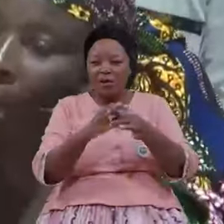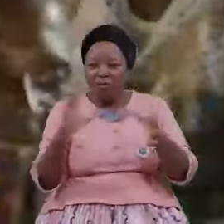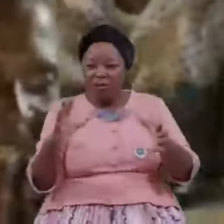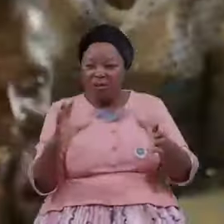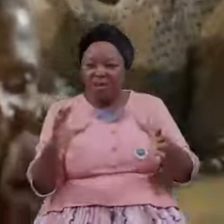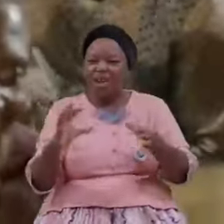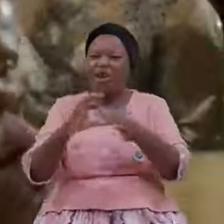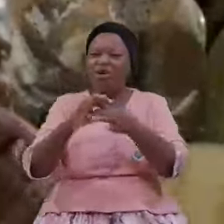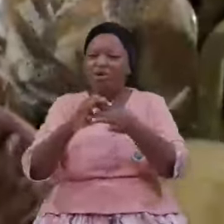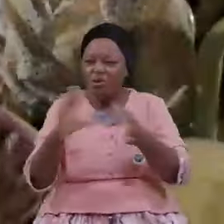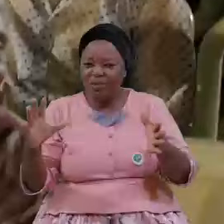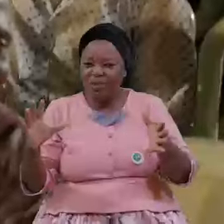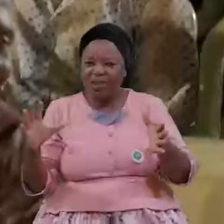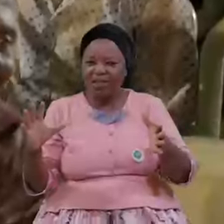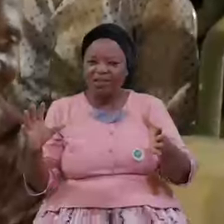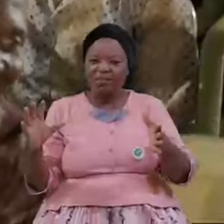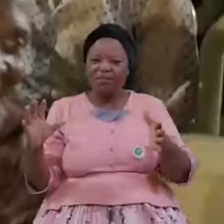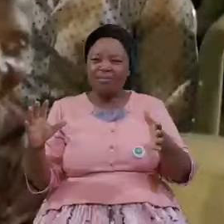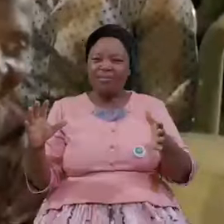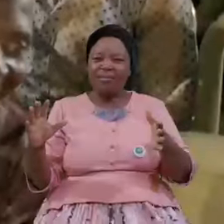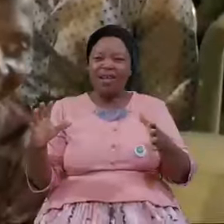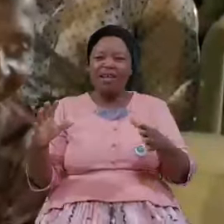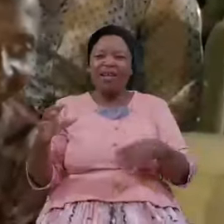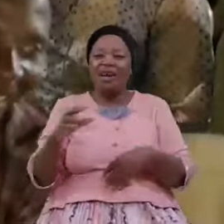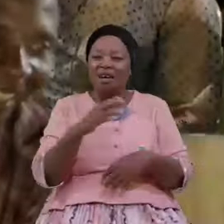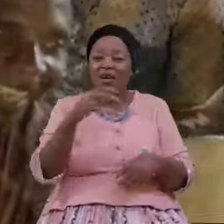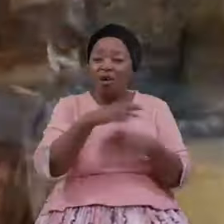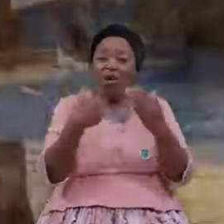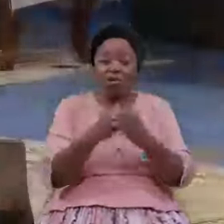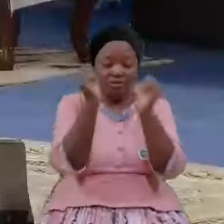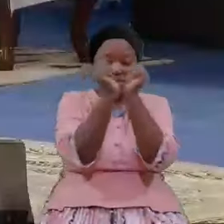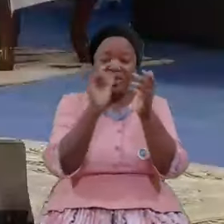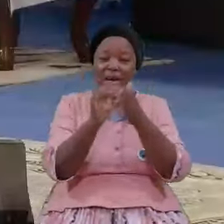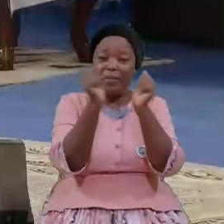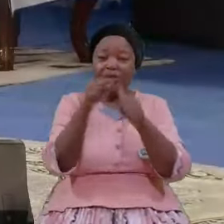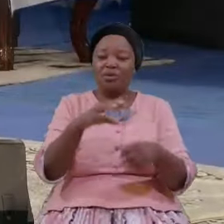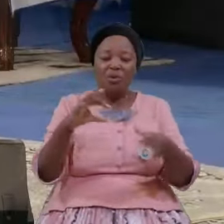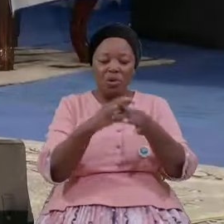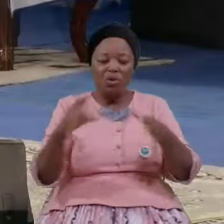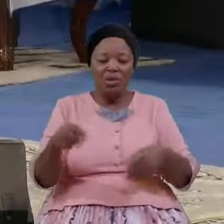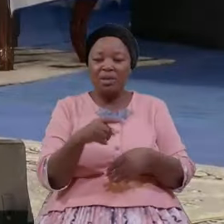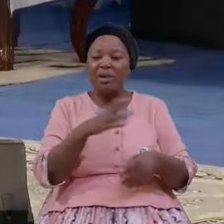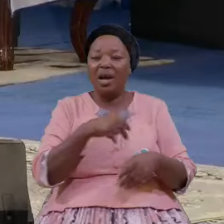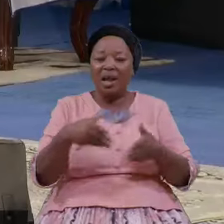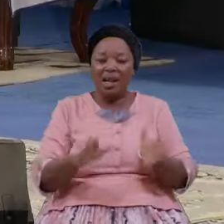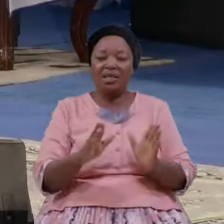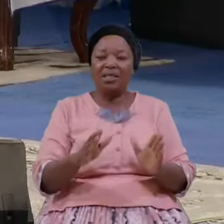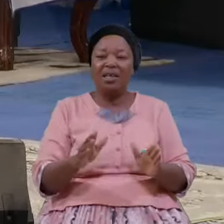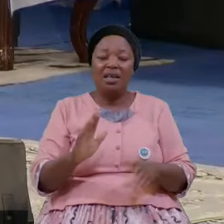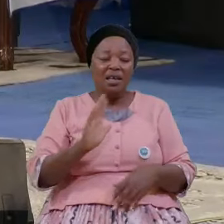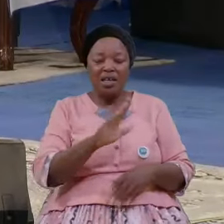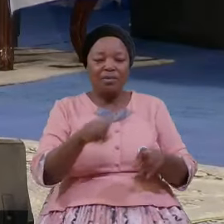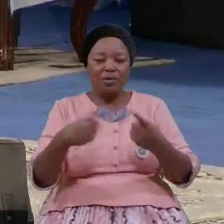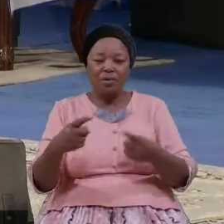Loosed. All the cords that bind you, loose him. Let him go. All the shackles and